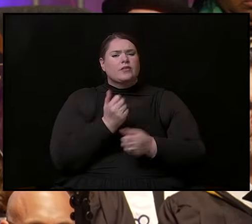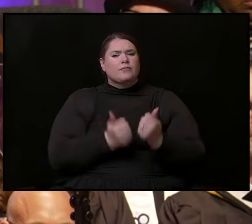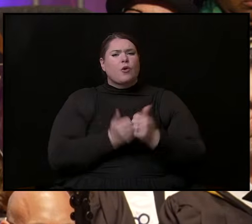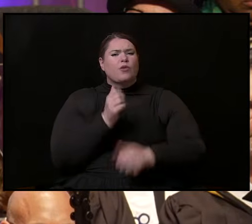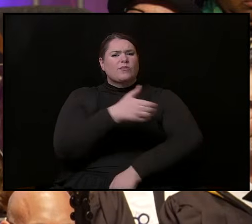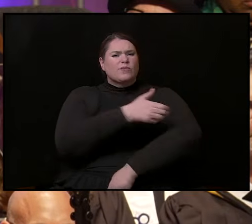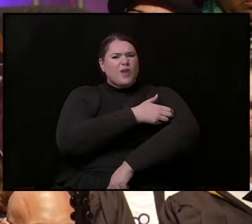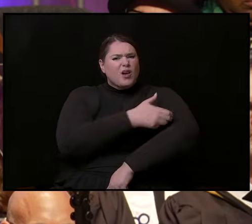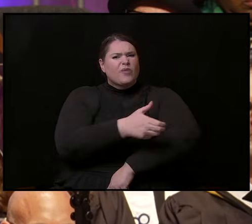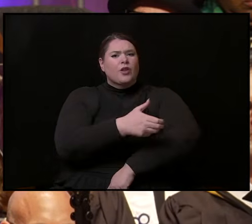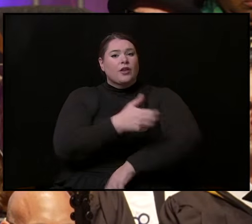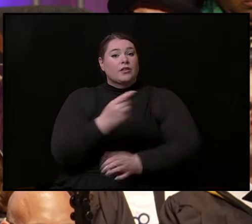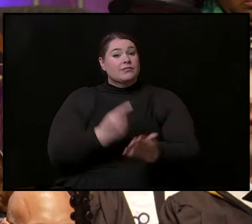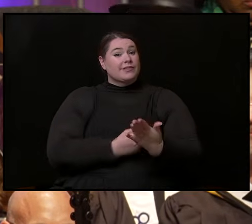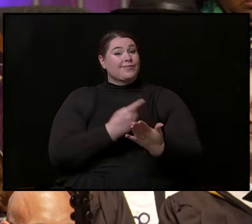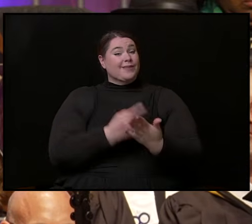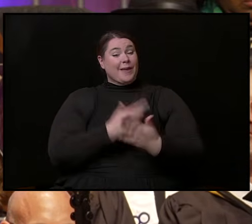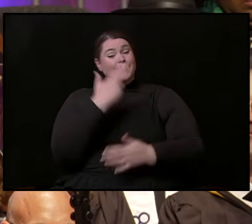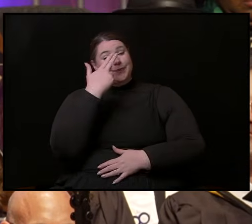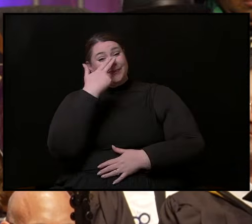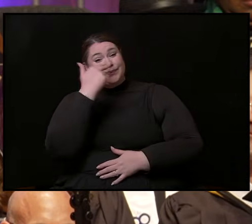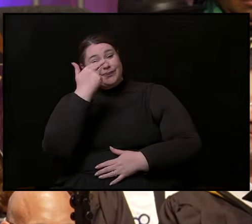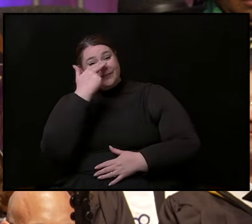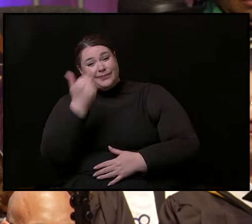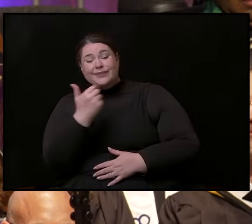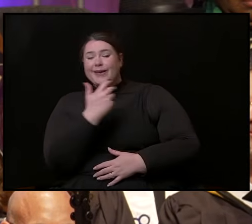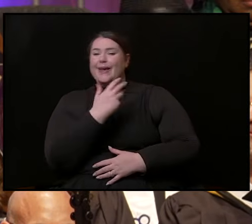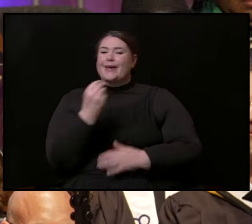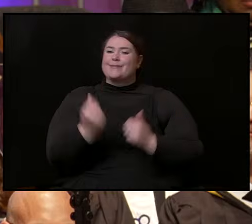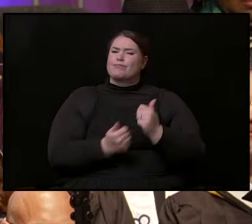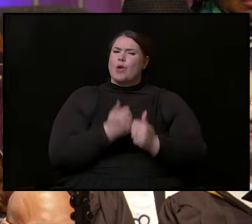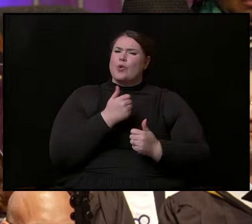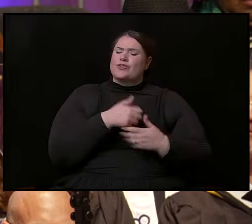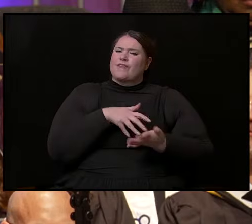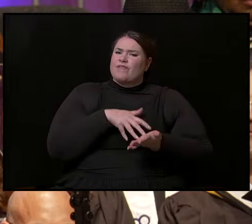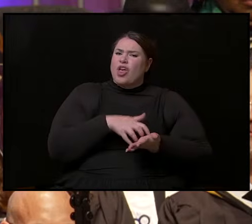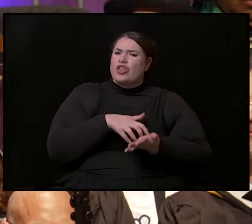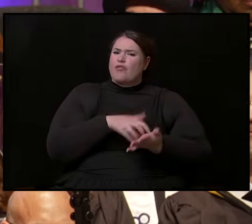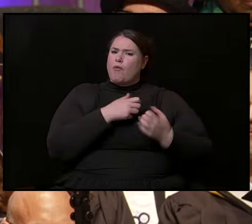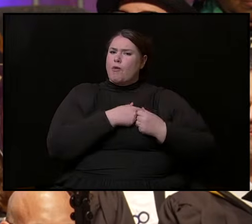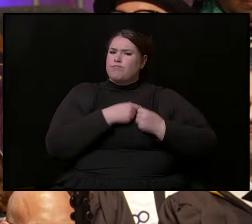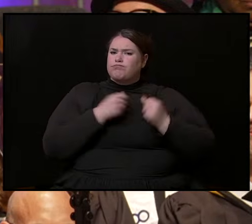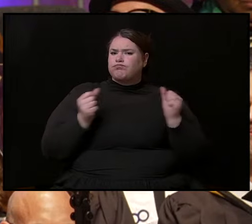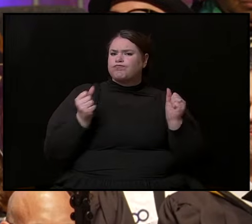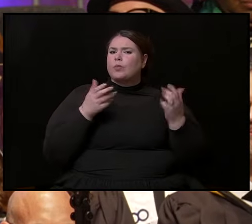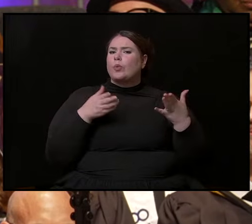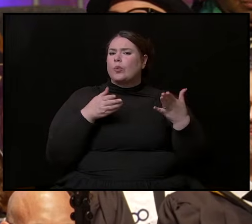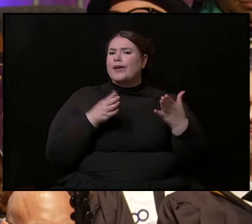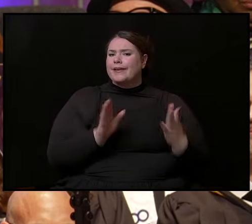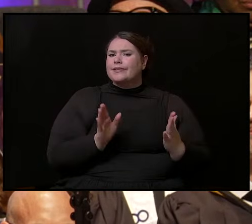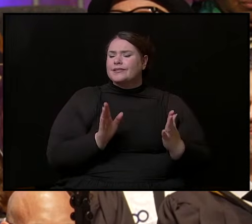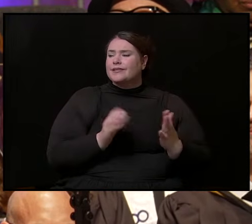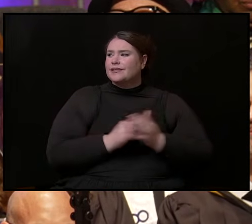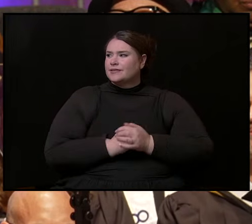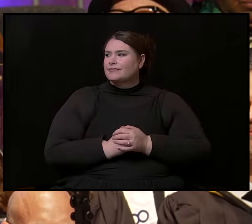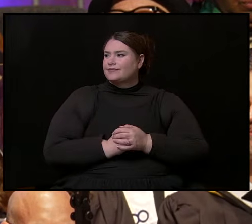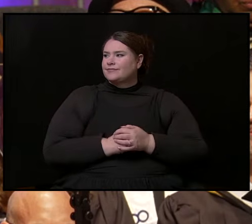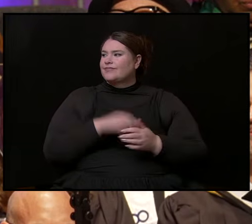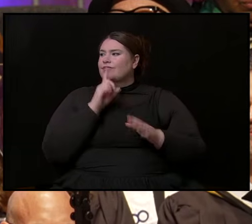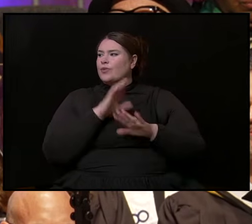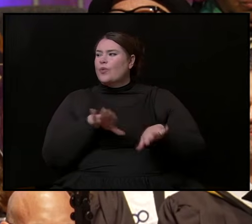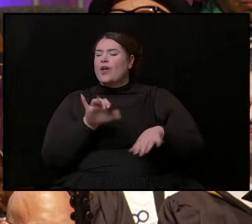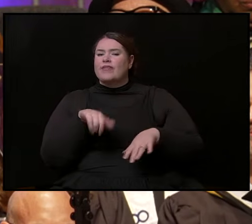powerful, sometimes humorous, and most vulnerable ways. In the quiet of those exhibits,